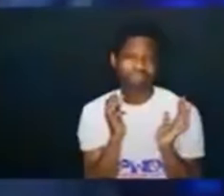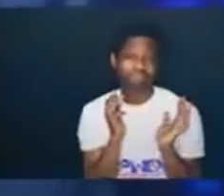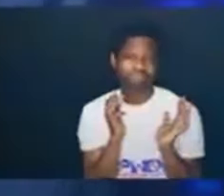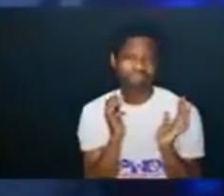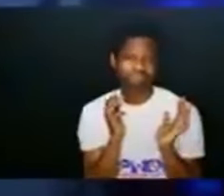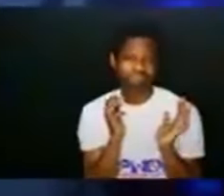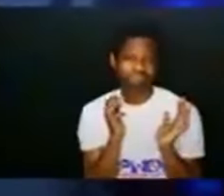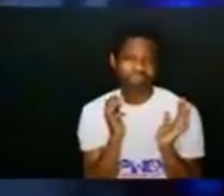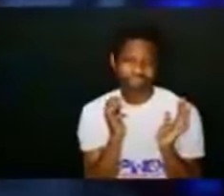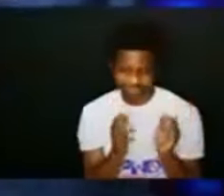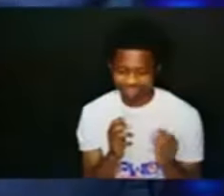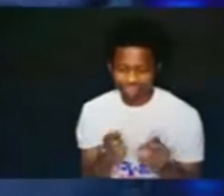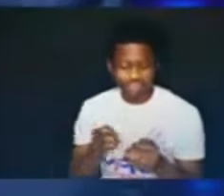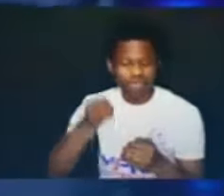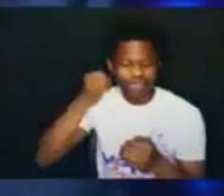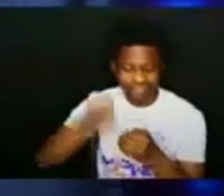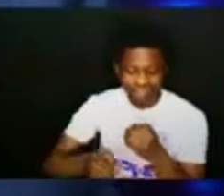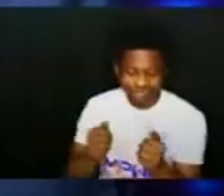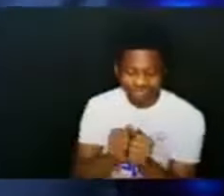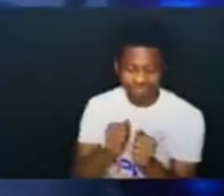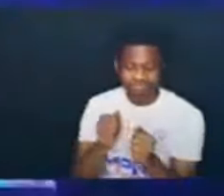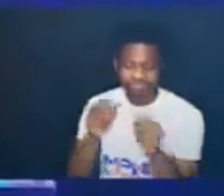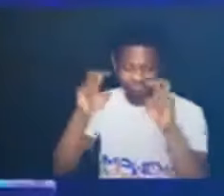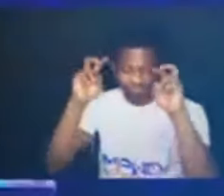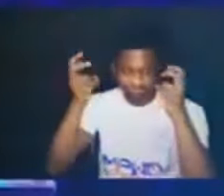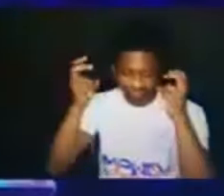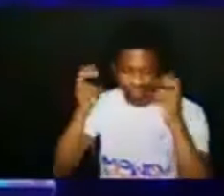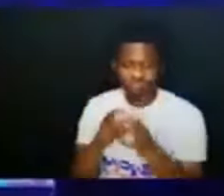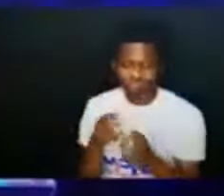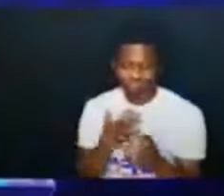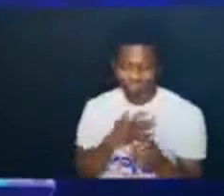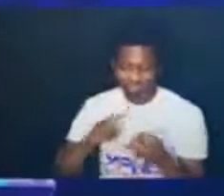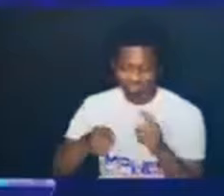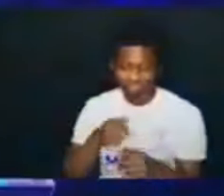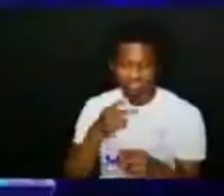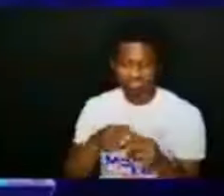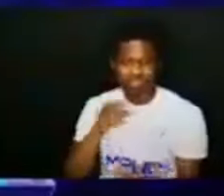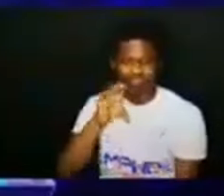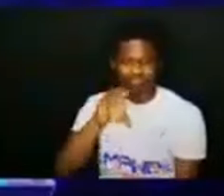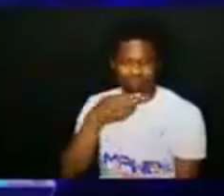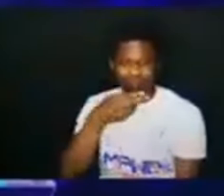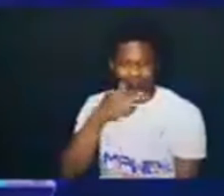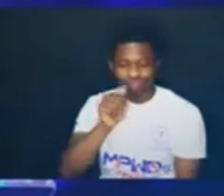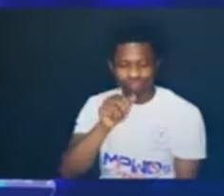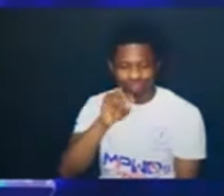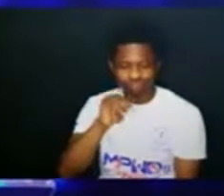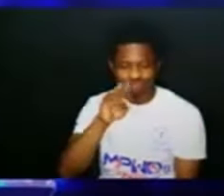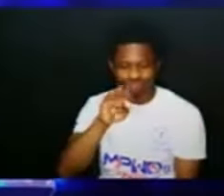Let me end with this quote from my friend Chambers, Oswald Chambers.